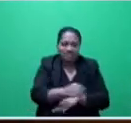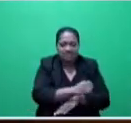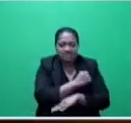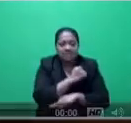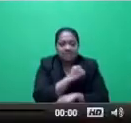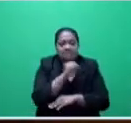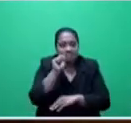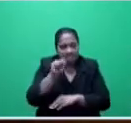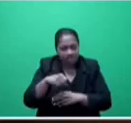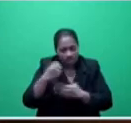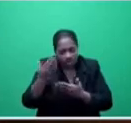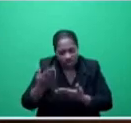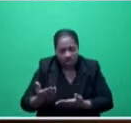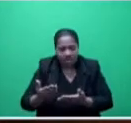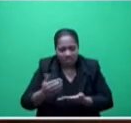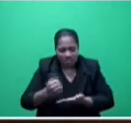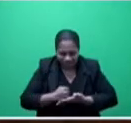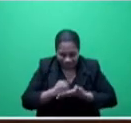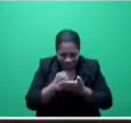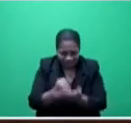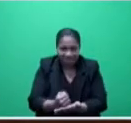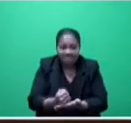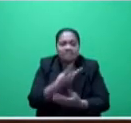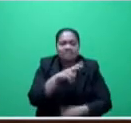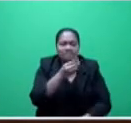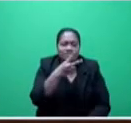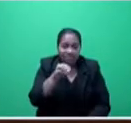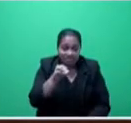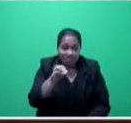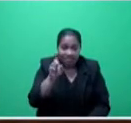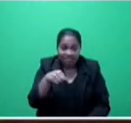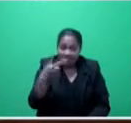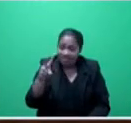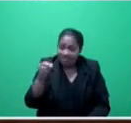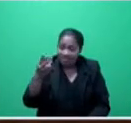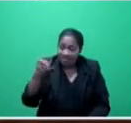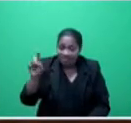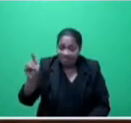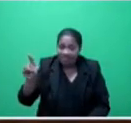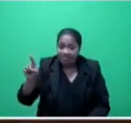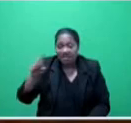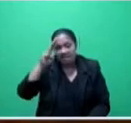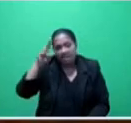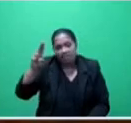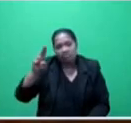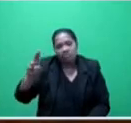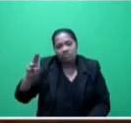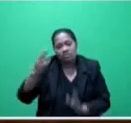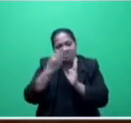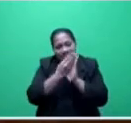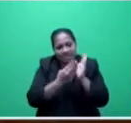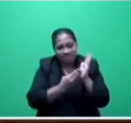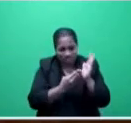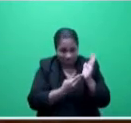honor and a privilege to support the 2020-21 national budget that has been proposed by